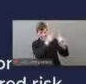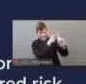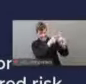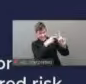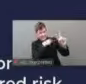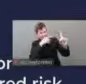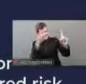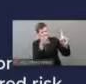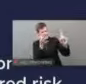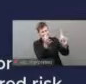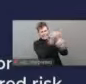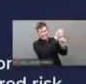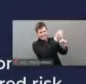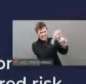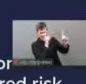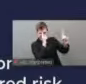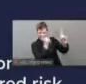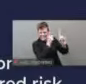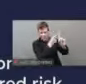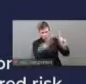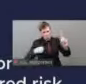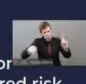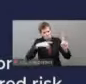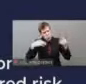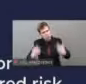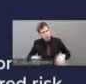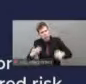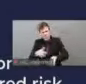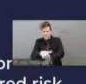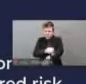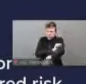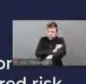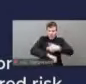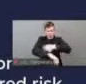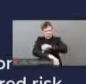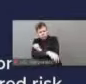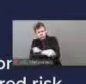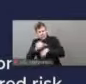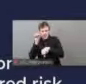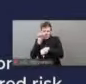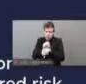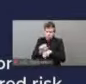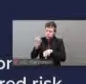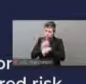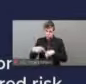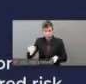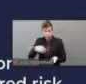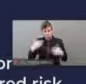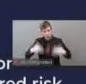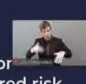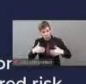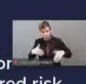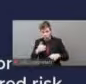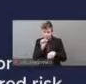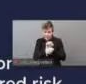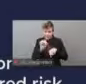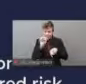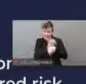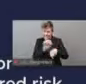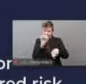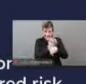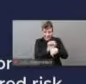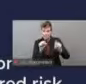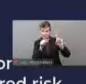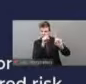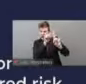work, and it's where we need to be to get as close to normal as you can pre-COVID. And we've talked about